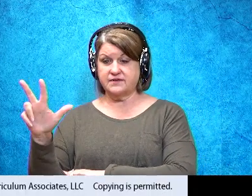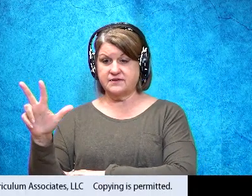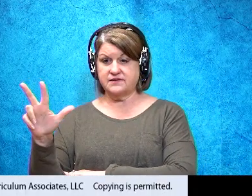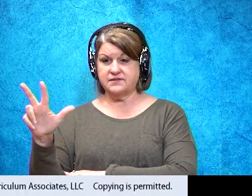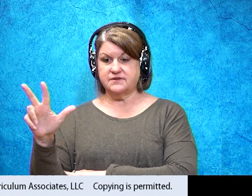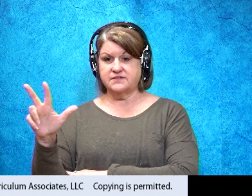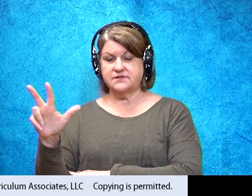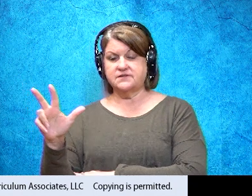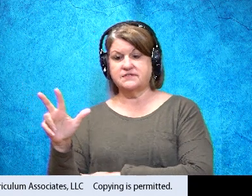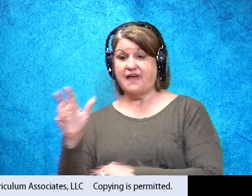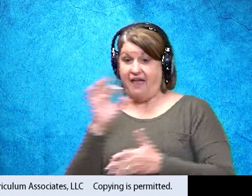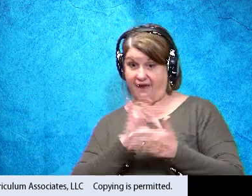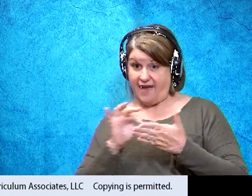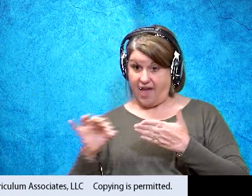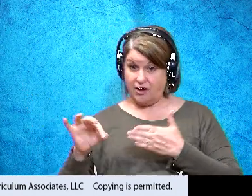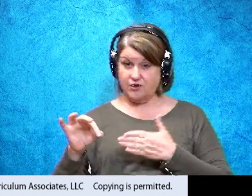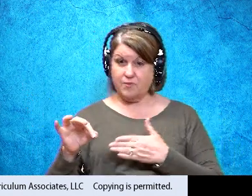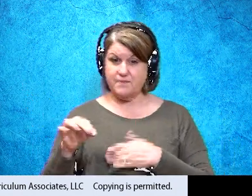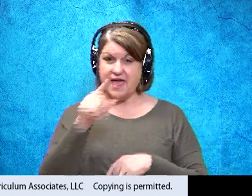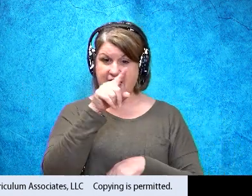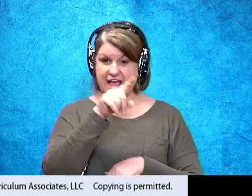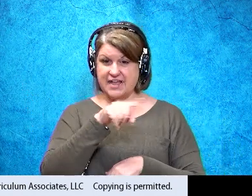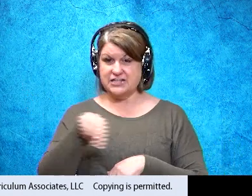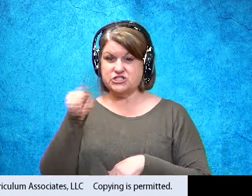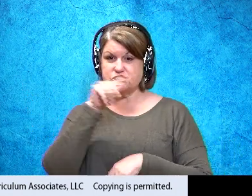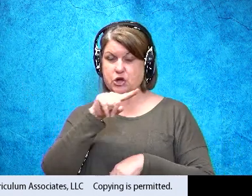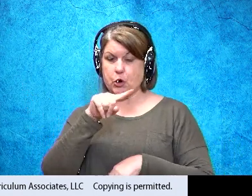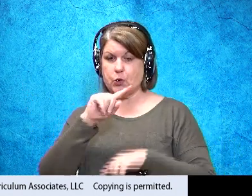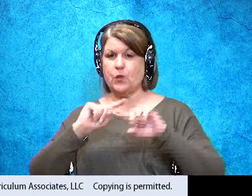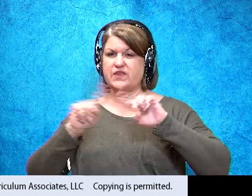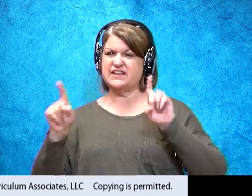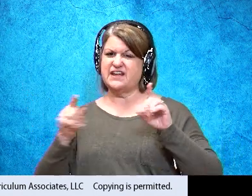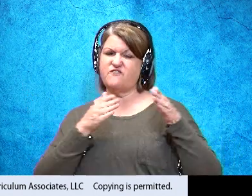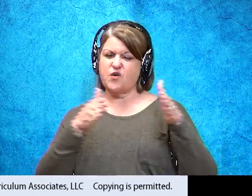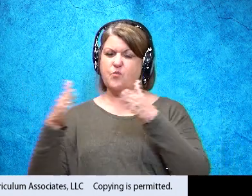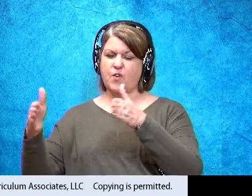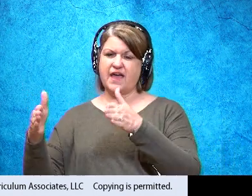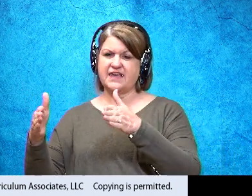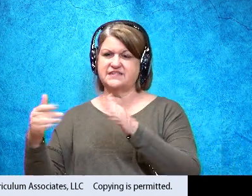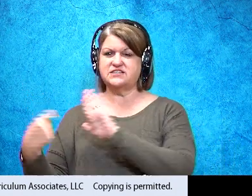minutes, count them, and circle the different ways to show 53.